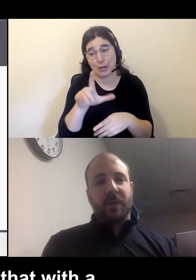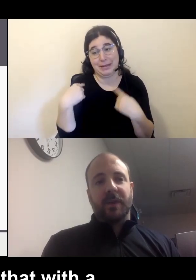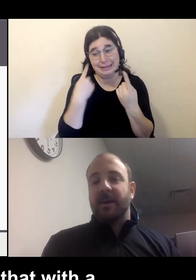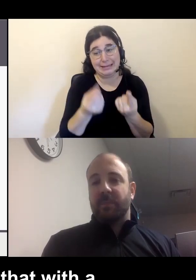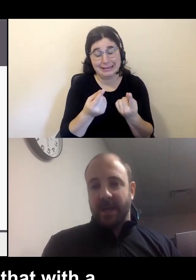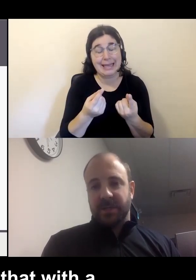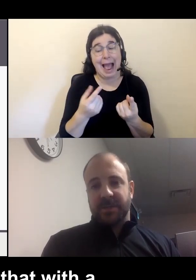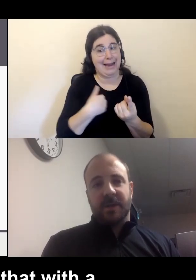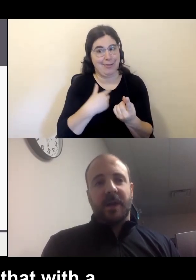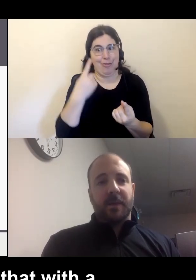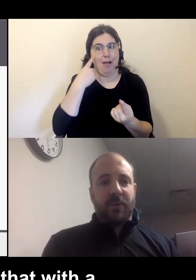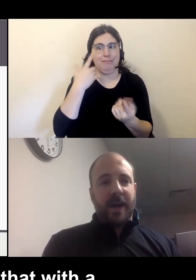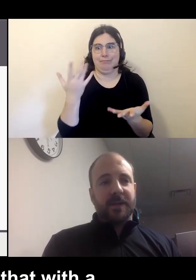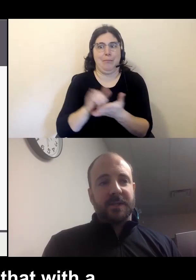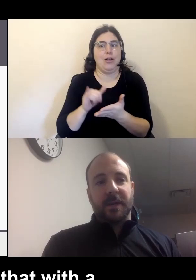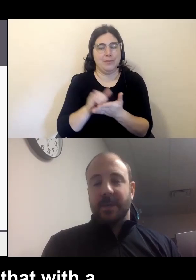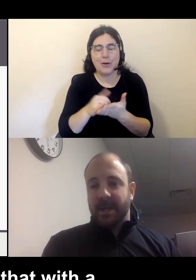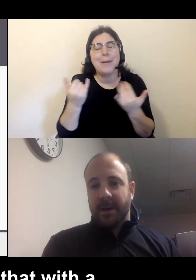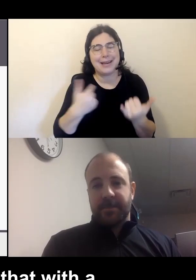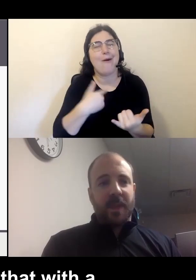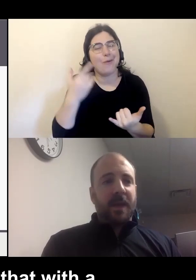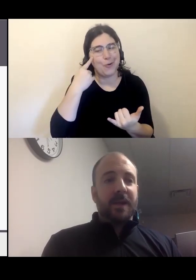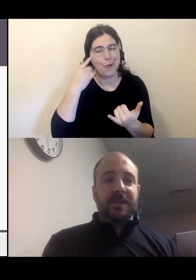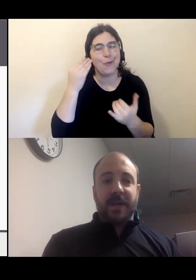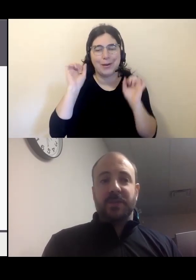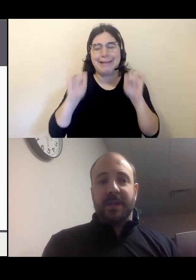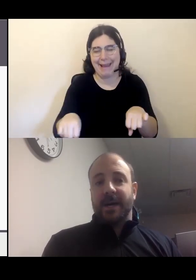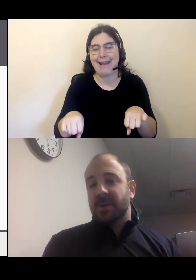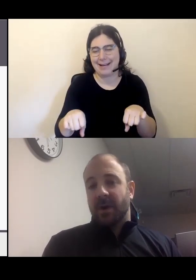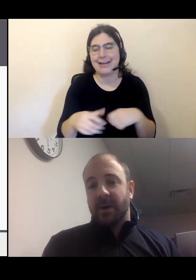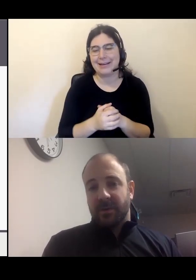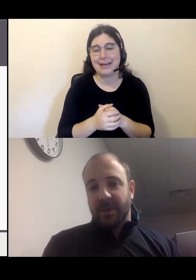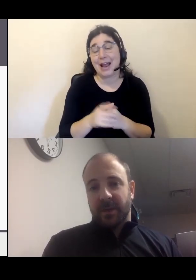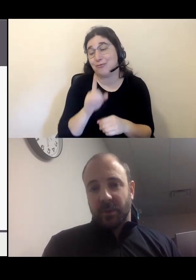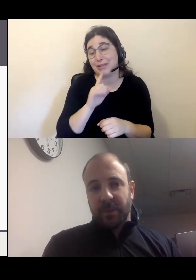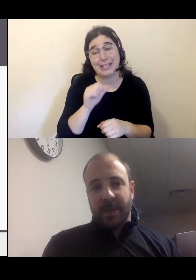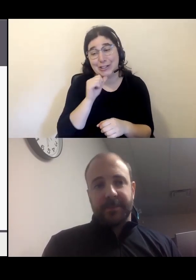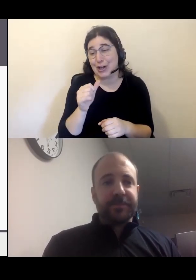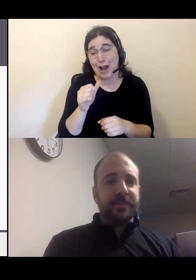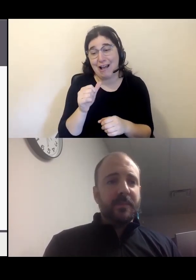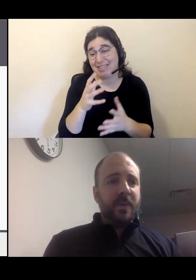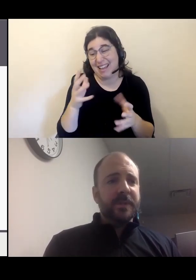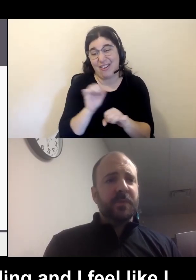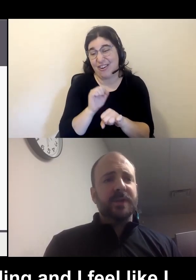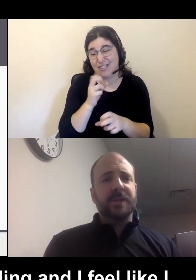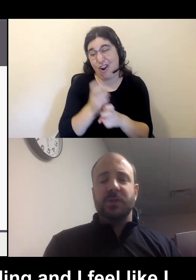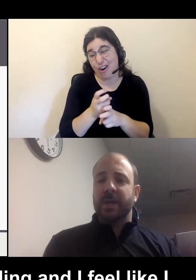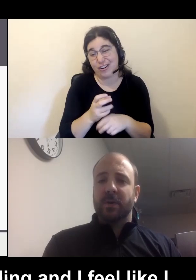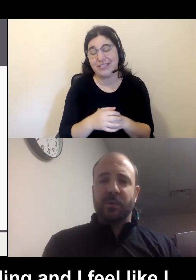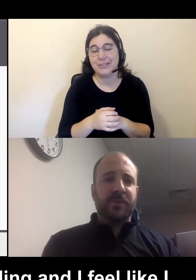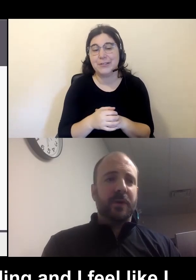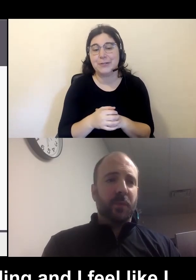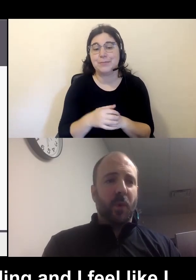know that with a lot of patience and practice, it can be done. And it's actually not as hard as you think it will be. This project